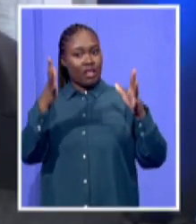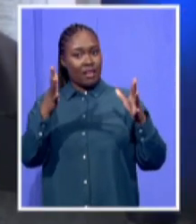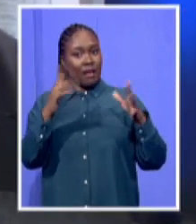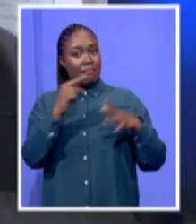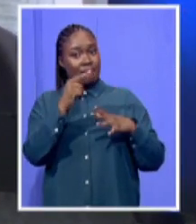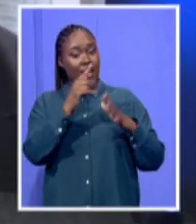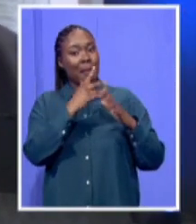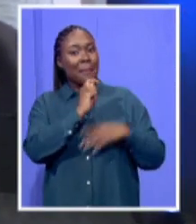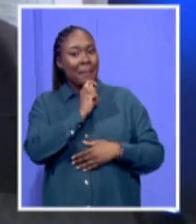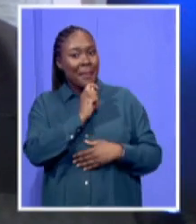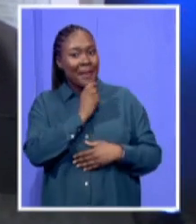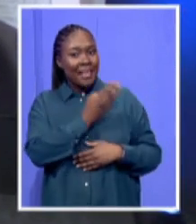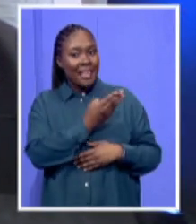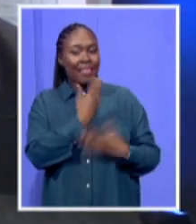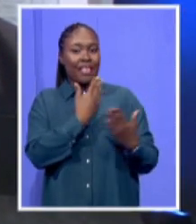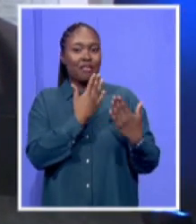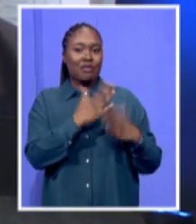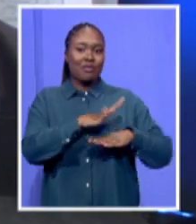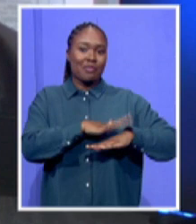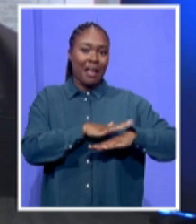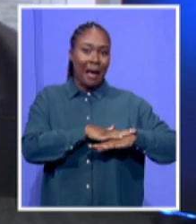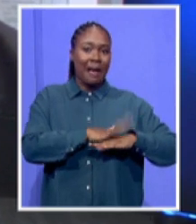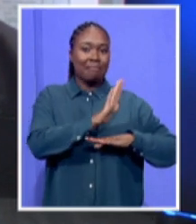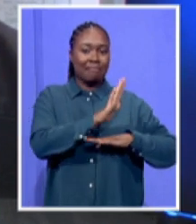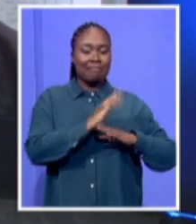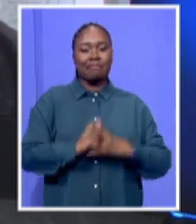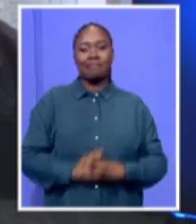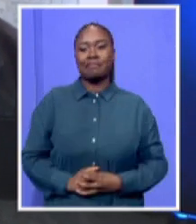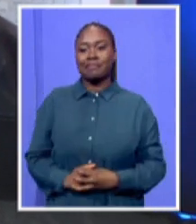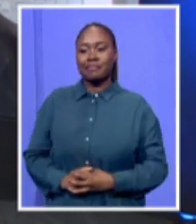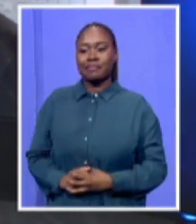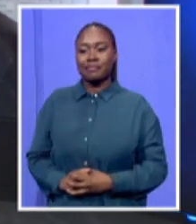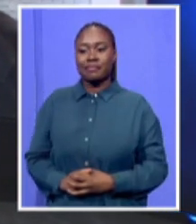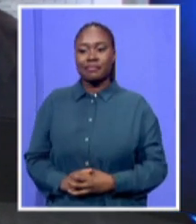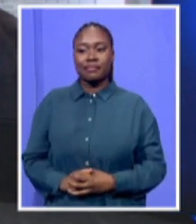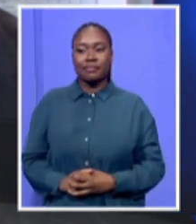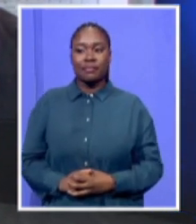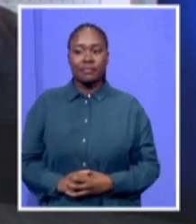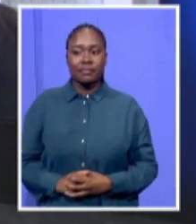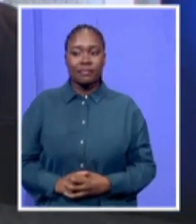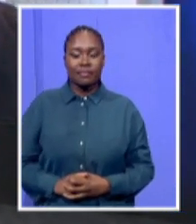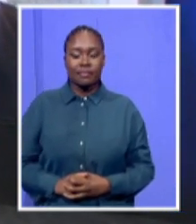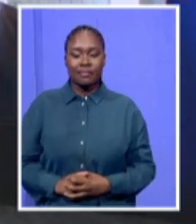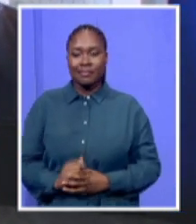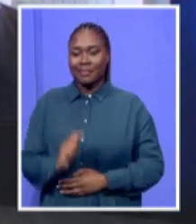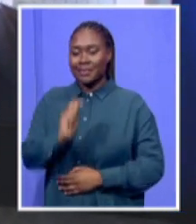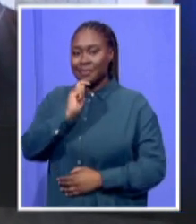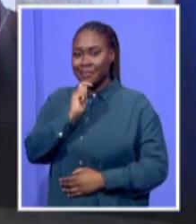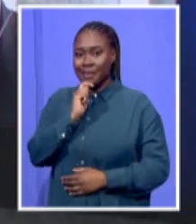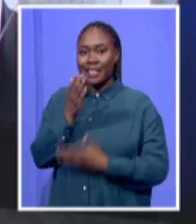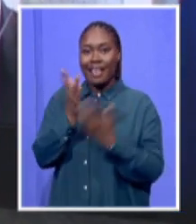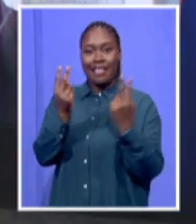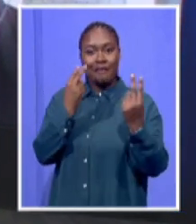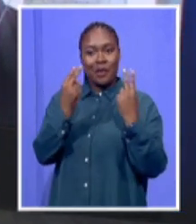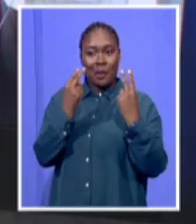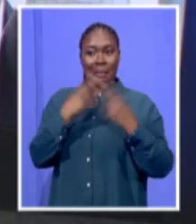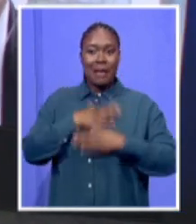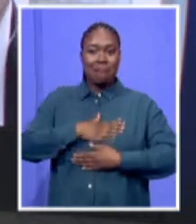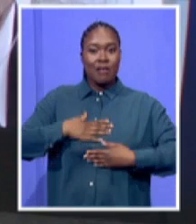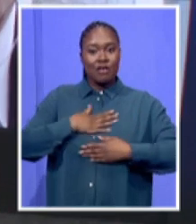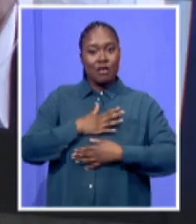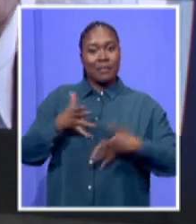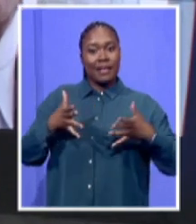you, Dr. Crisp. Thank you so much for making the time. Good morning, and morning to the viewers. Pleasure to be here. Thank